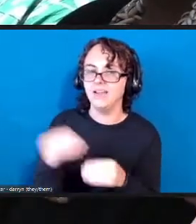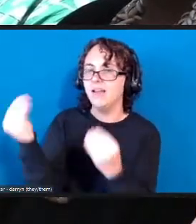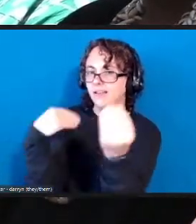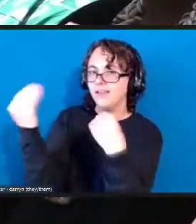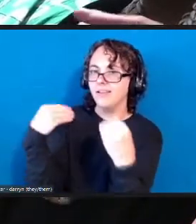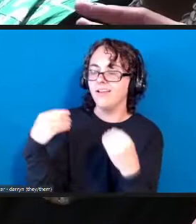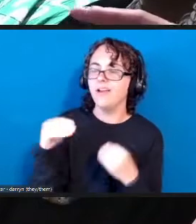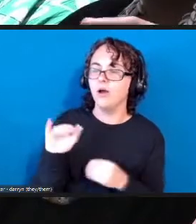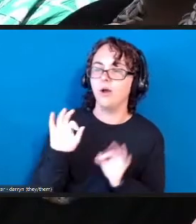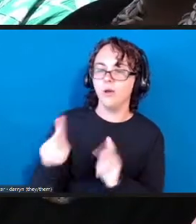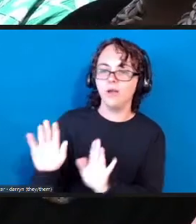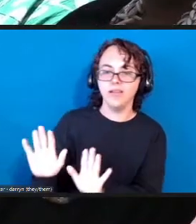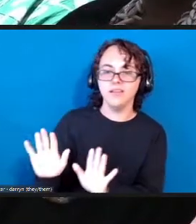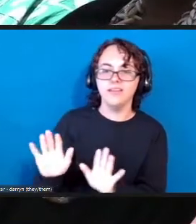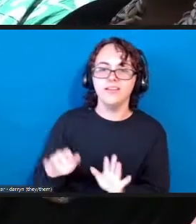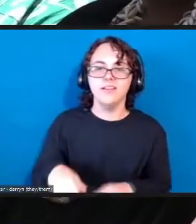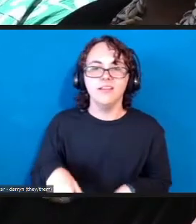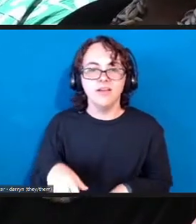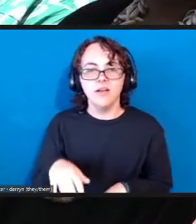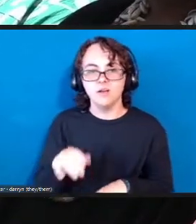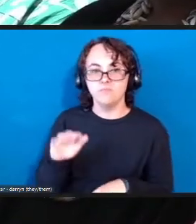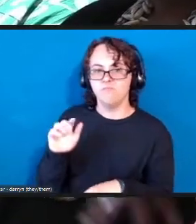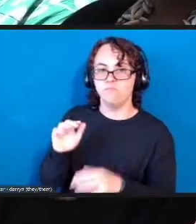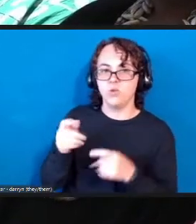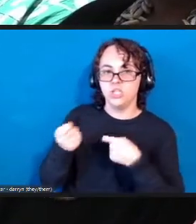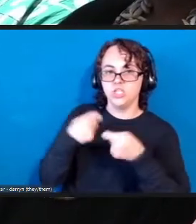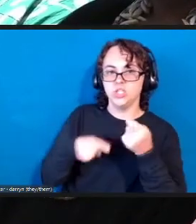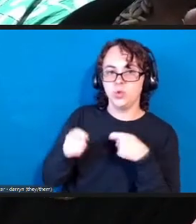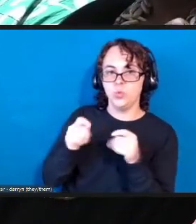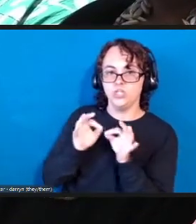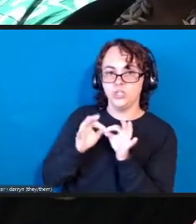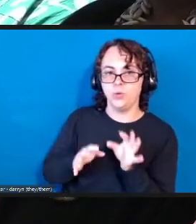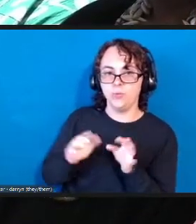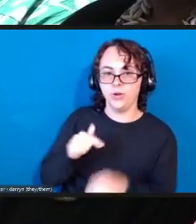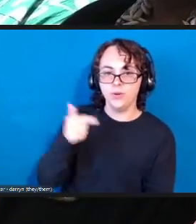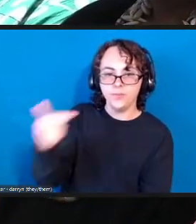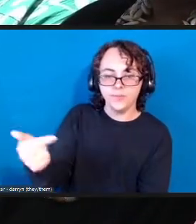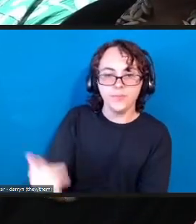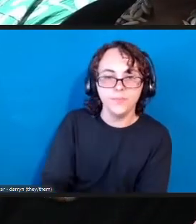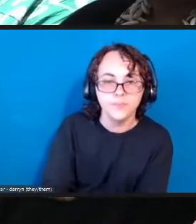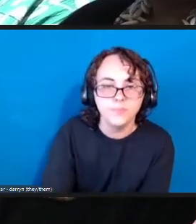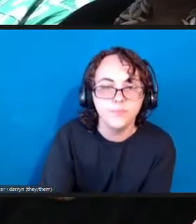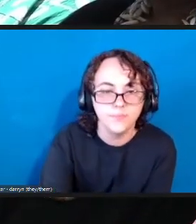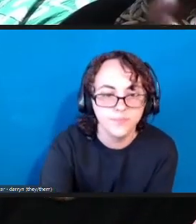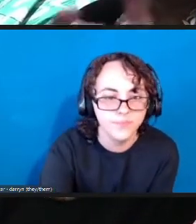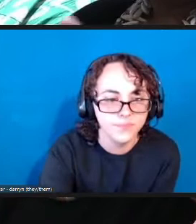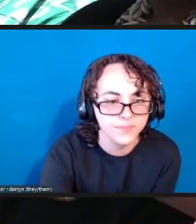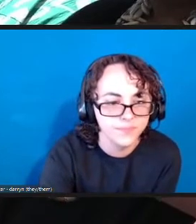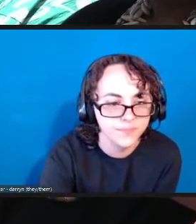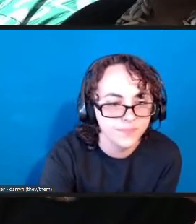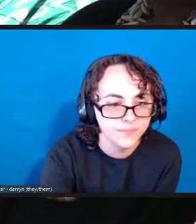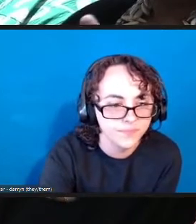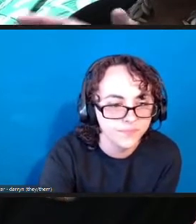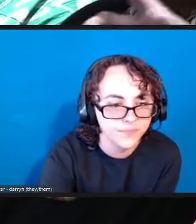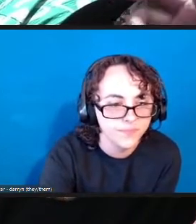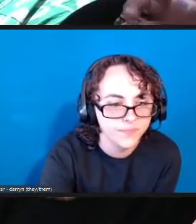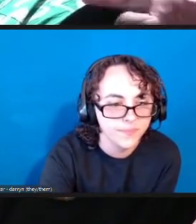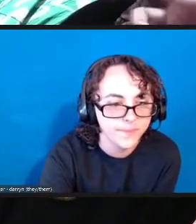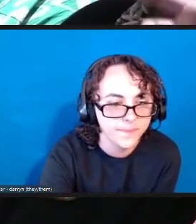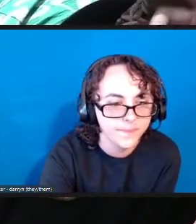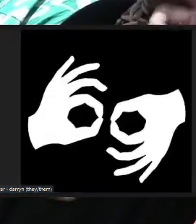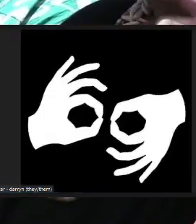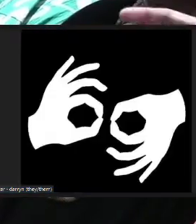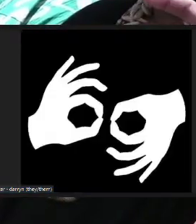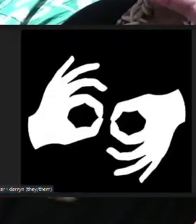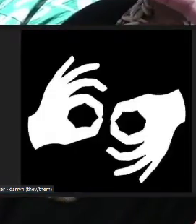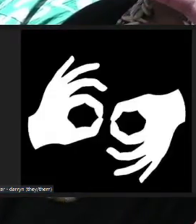scared. But as a brown person of color, as someone who identifies as gender nonconforming,